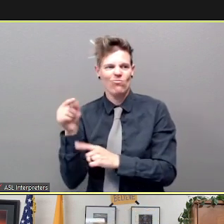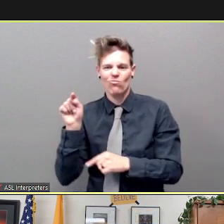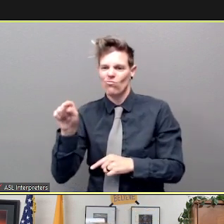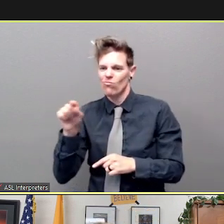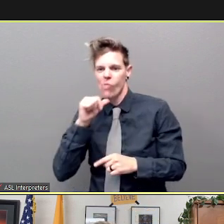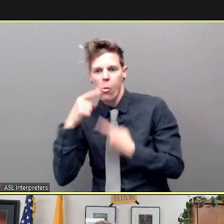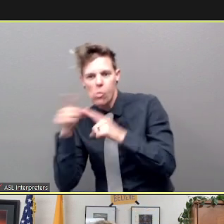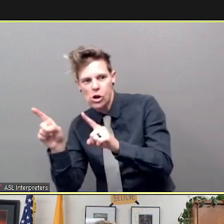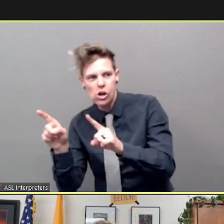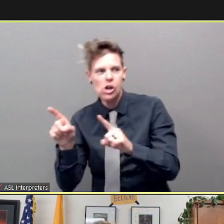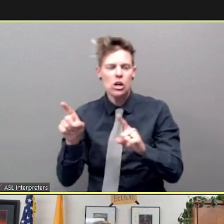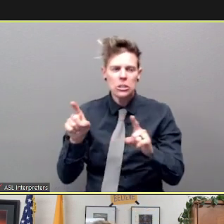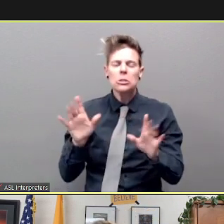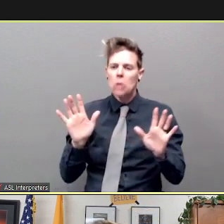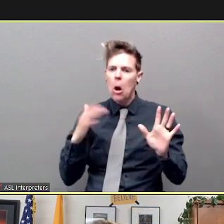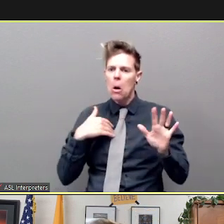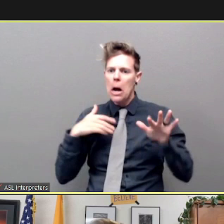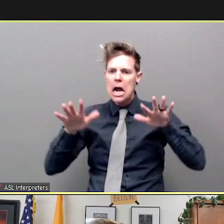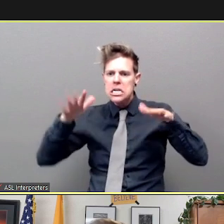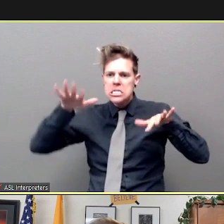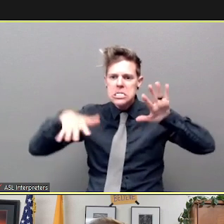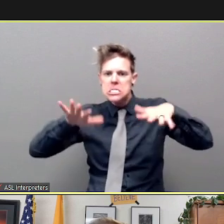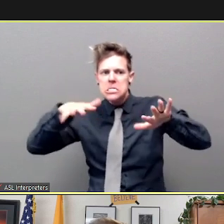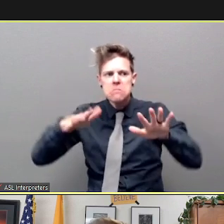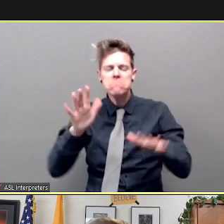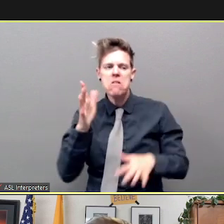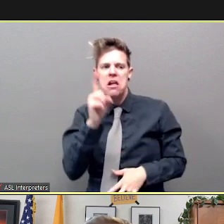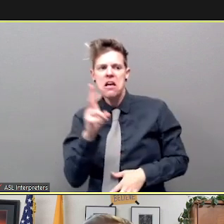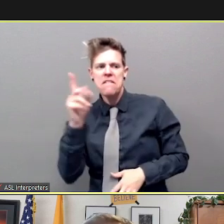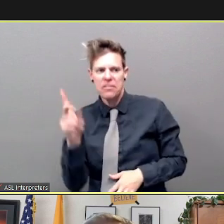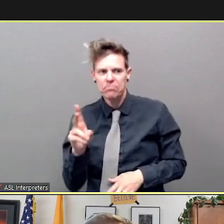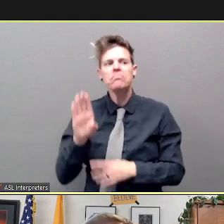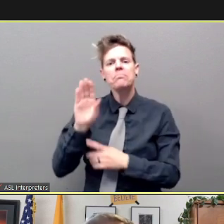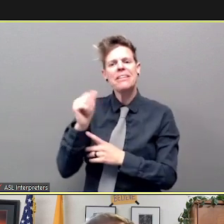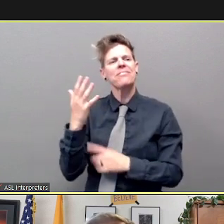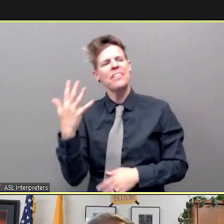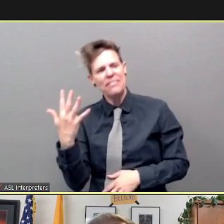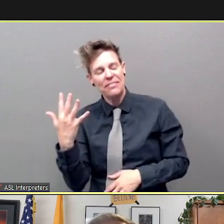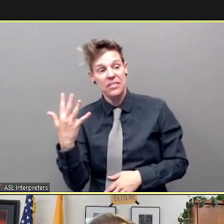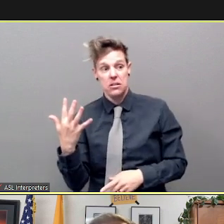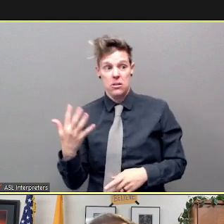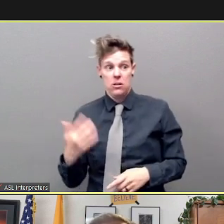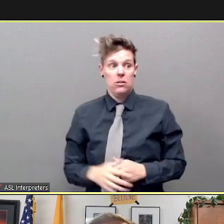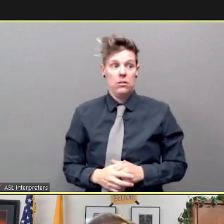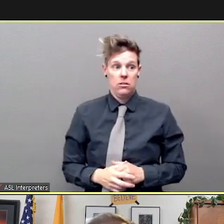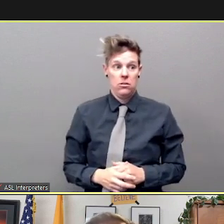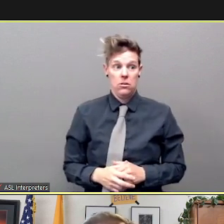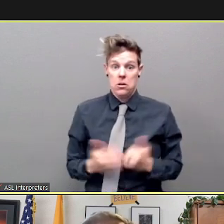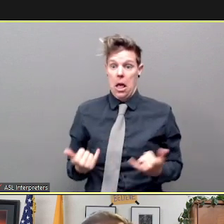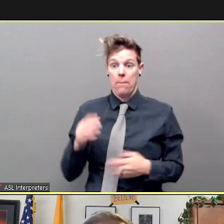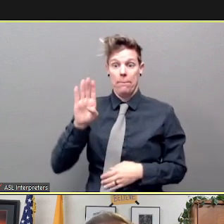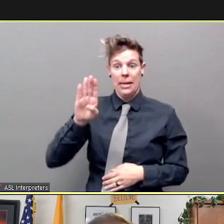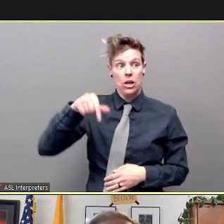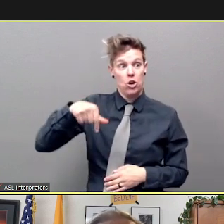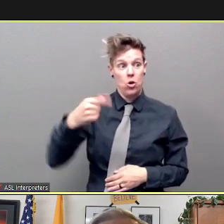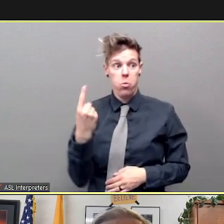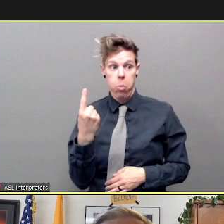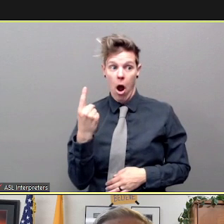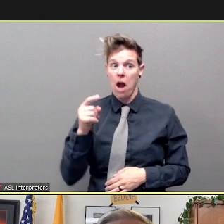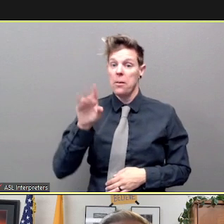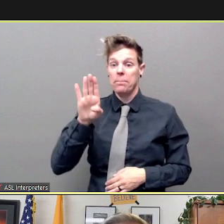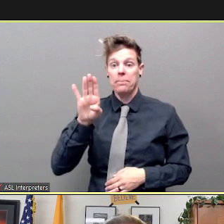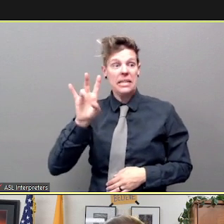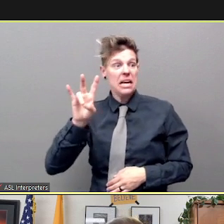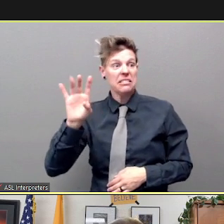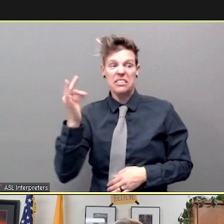effective against BA5, it is not effective against BQ1 and BF7, the new